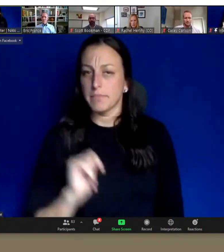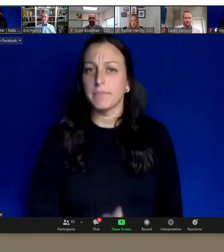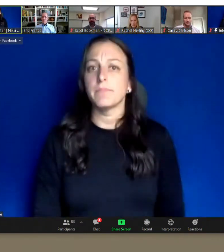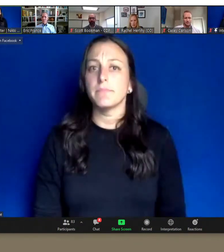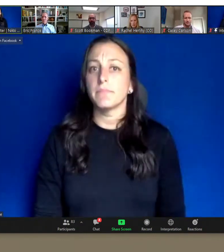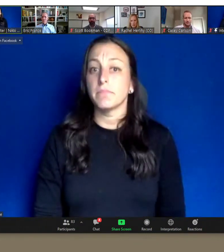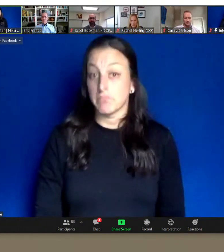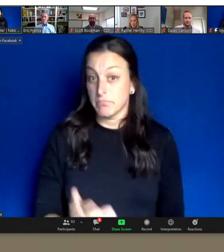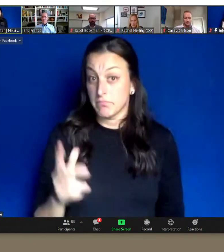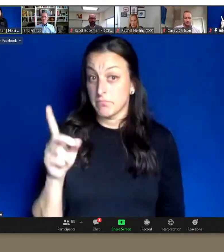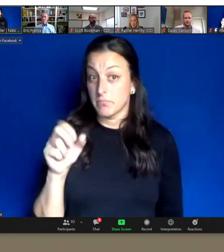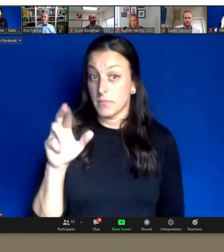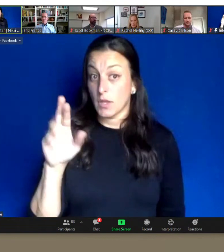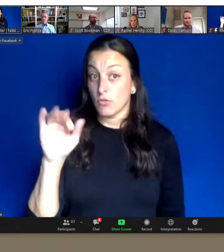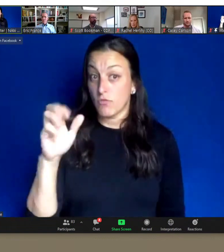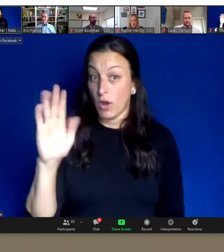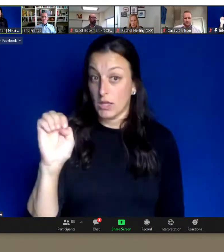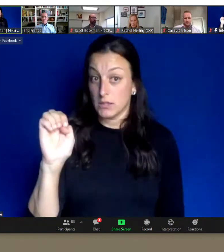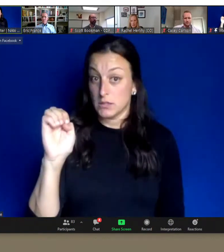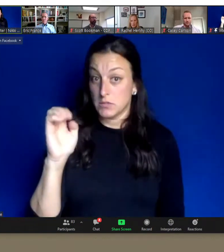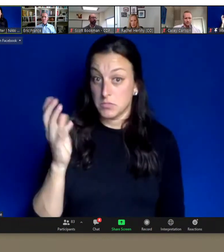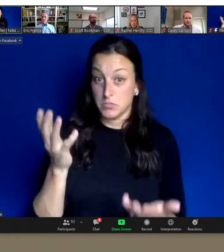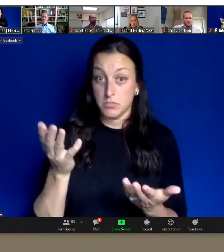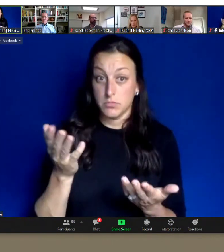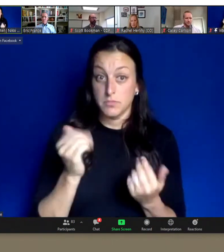if Dr. France is speaking then.